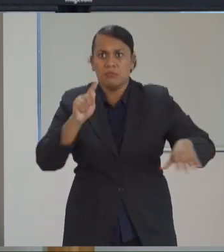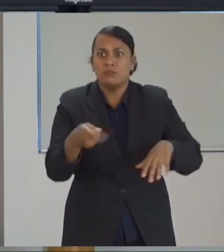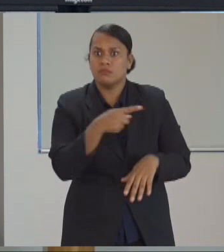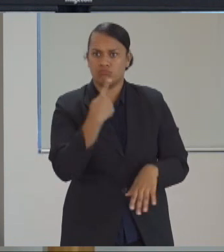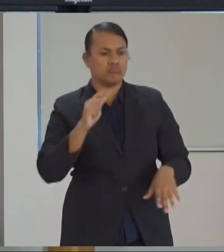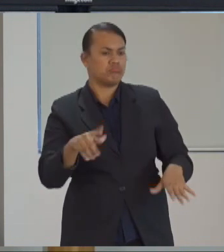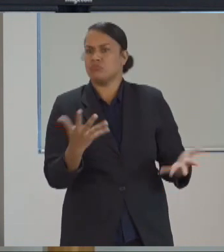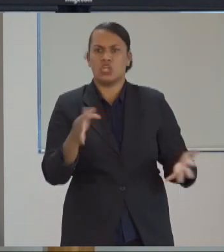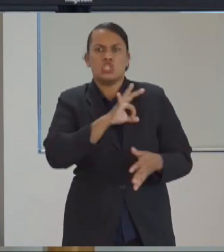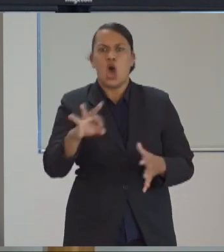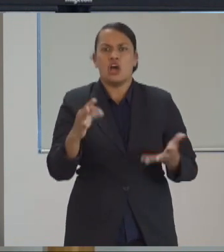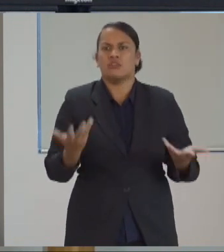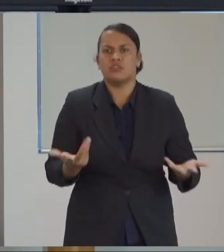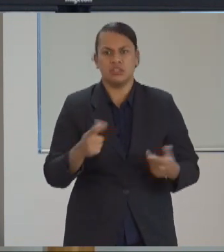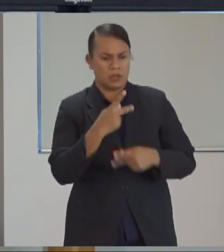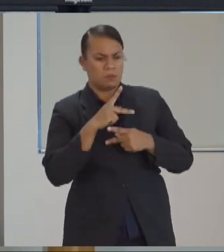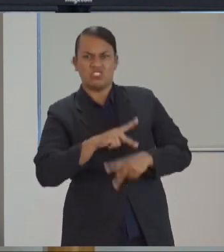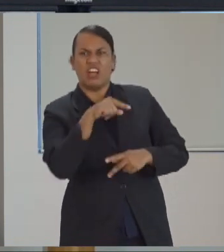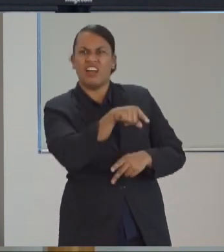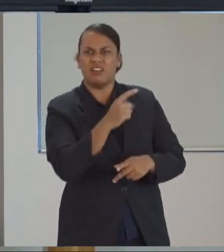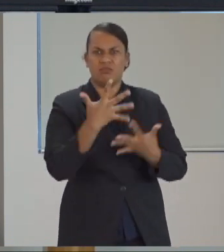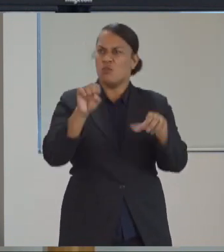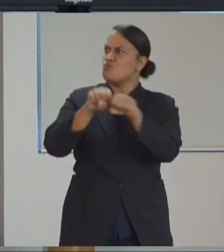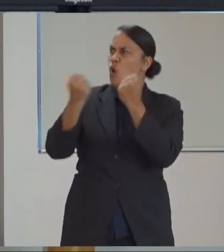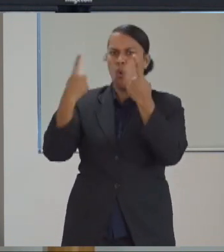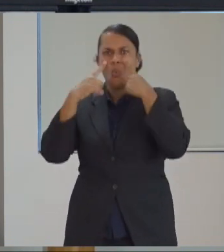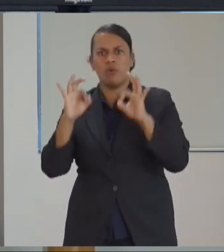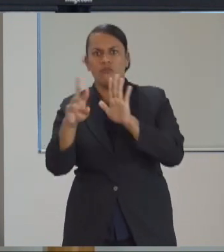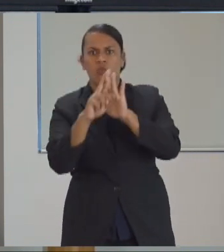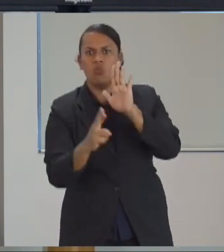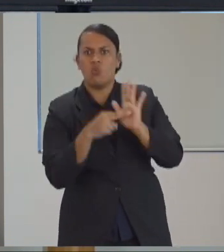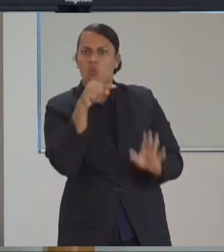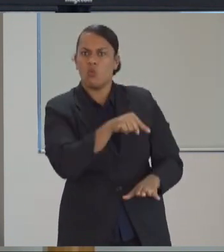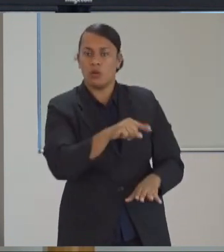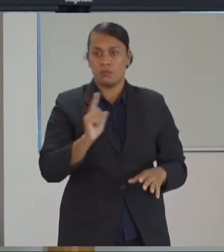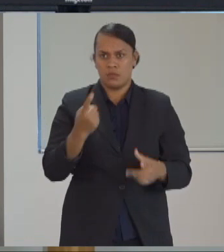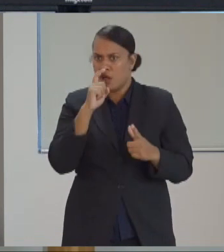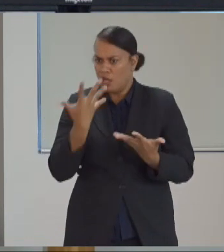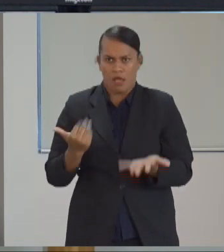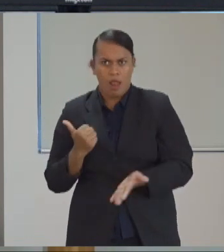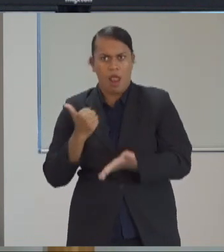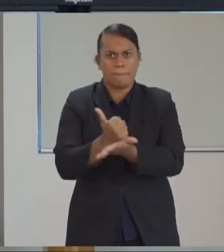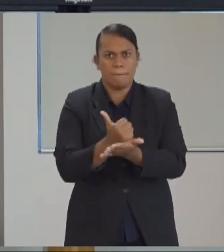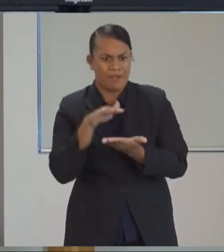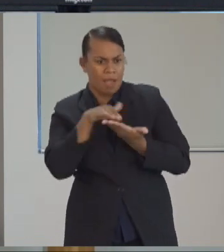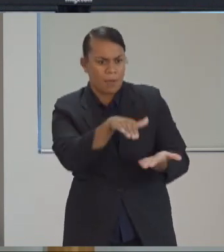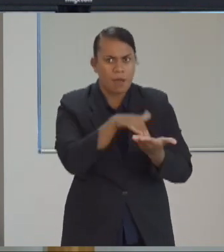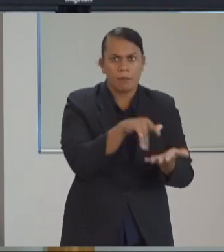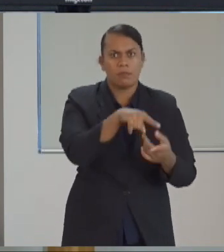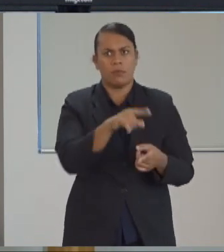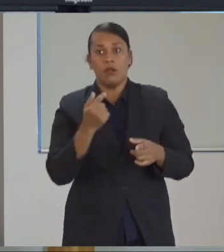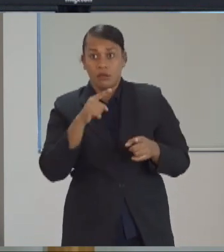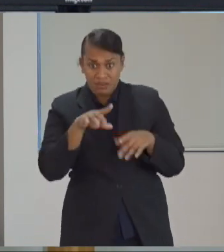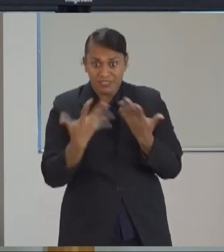jeopardizes the enforceability of the Fijian government's health protection directives. These directives are saving